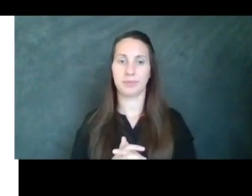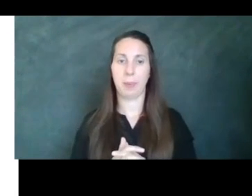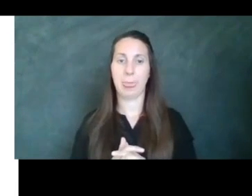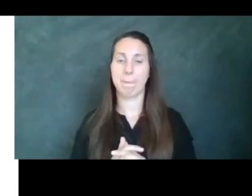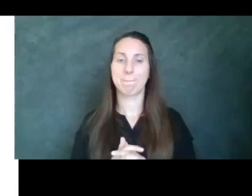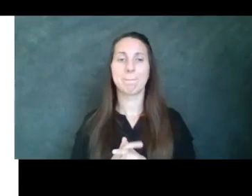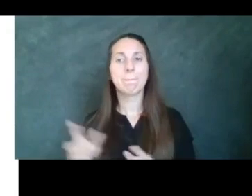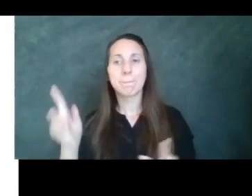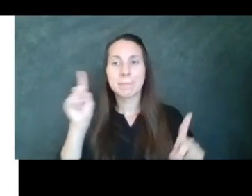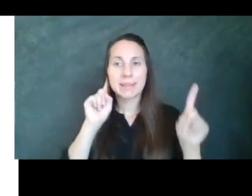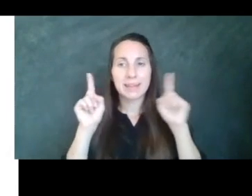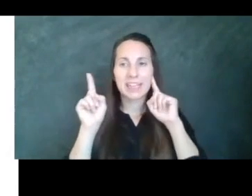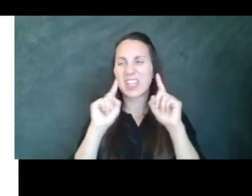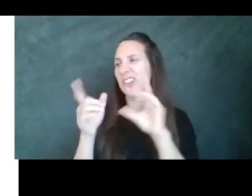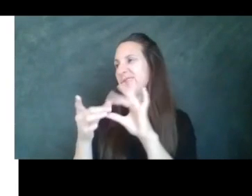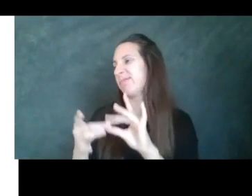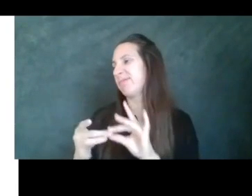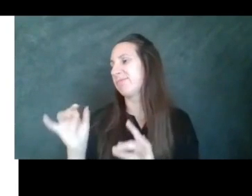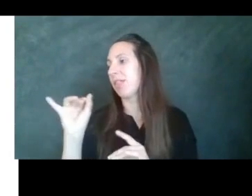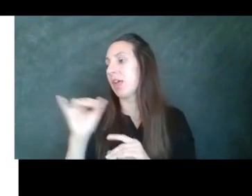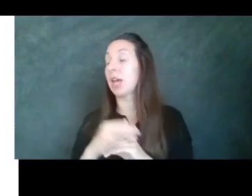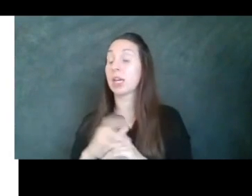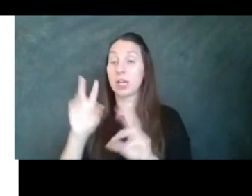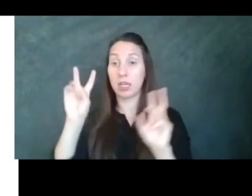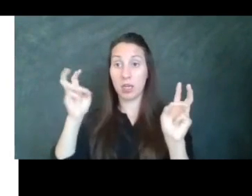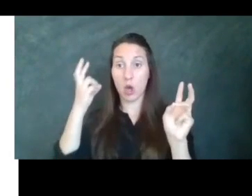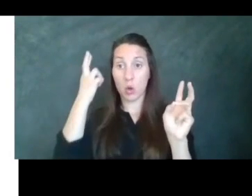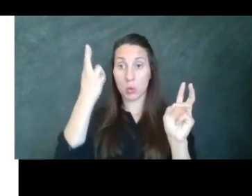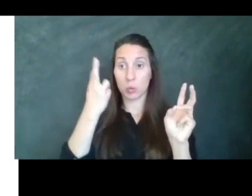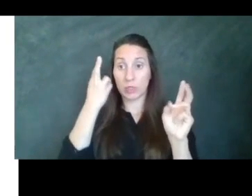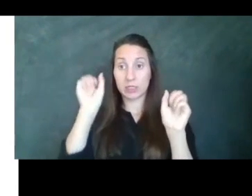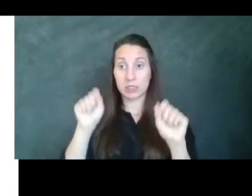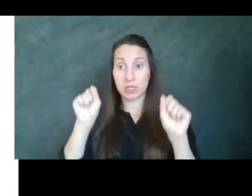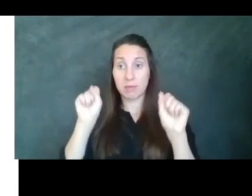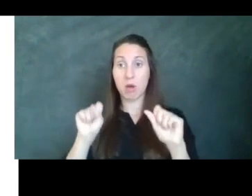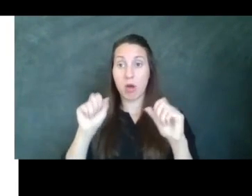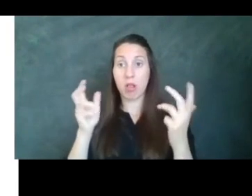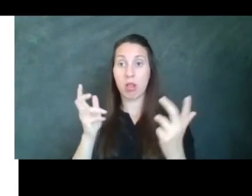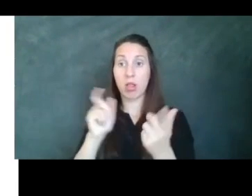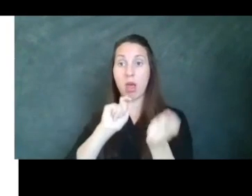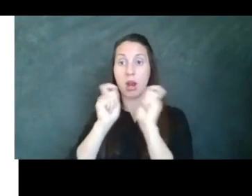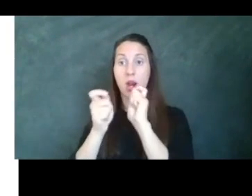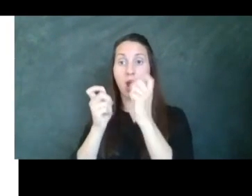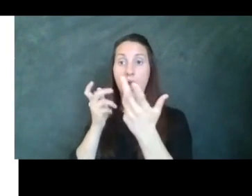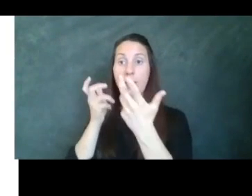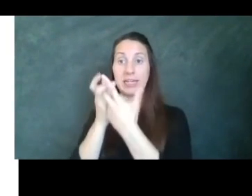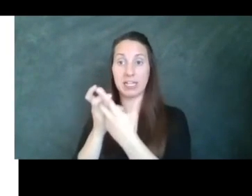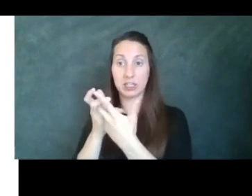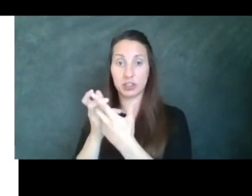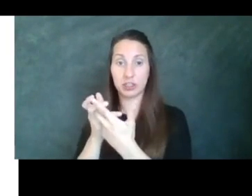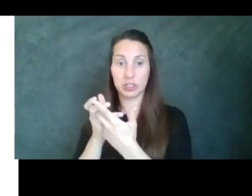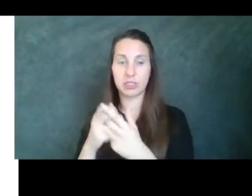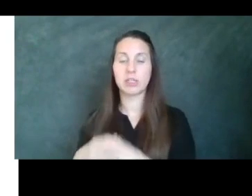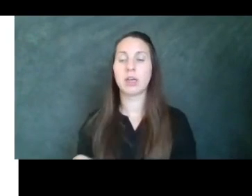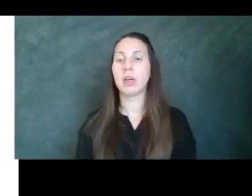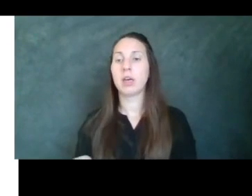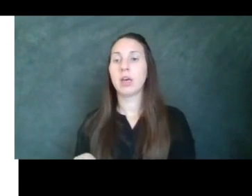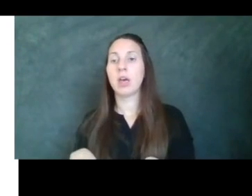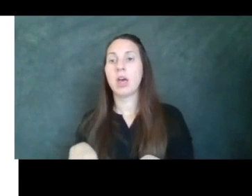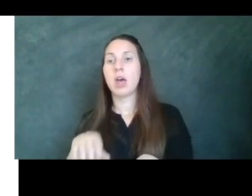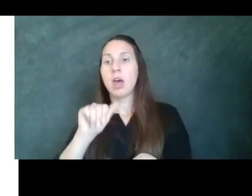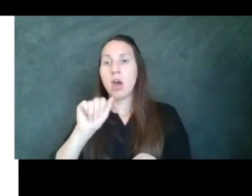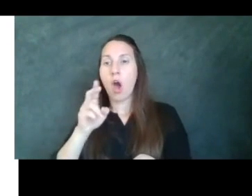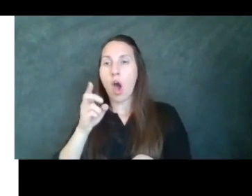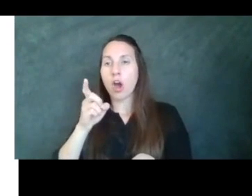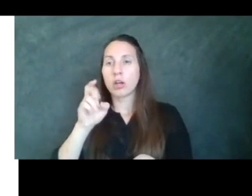hear phrases like reasonable accommodation, provision of auxiliary aids and services,